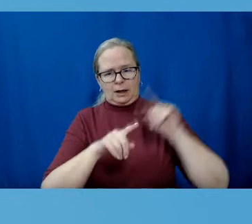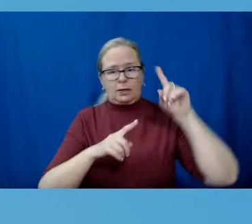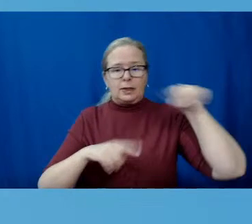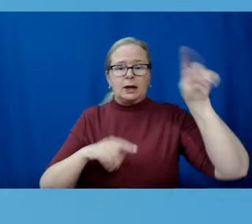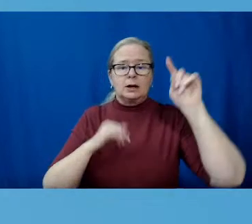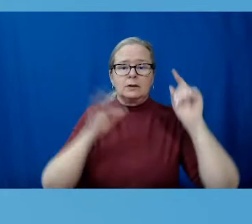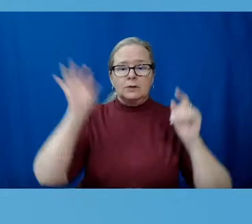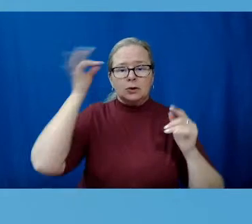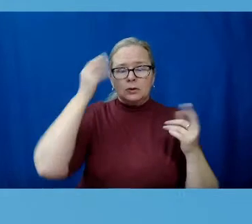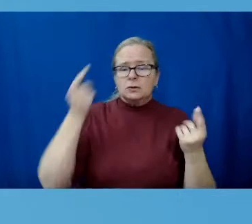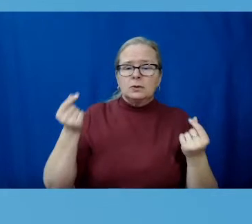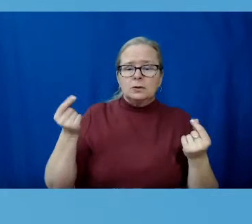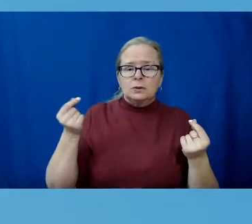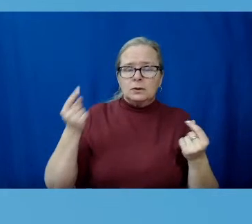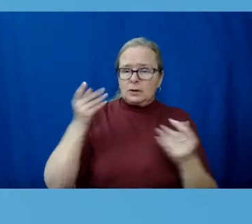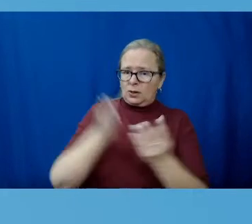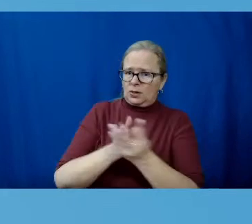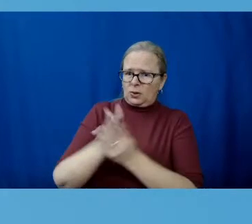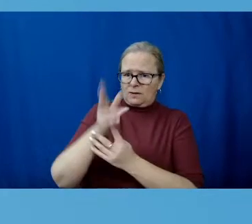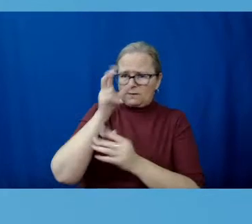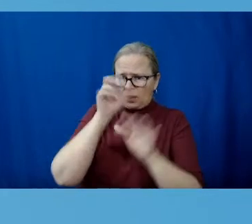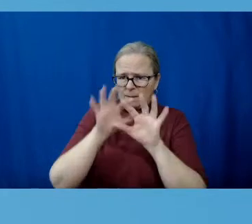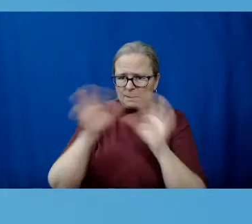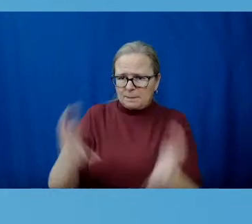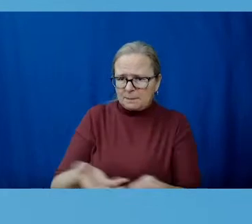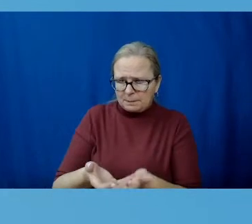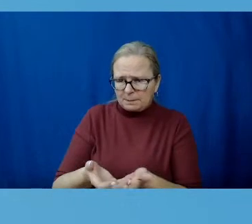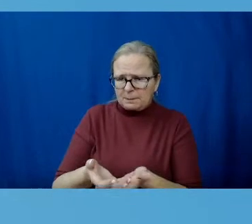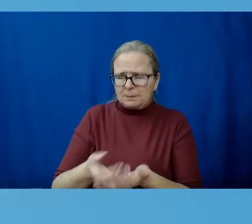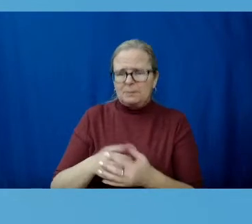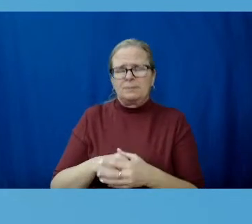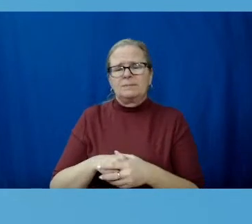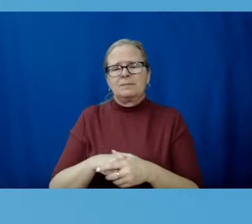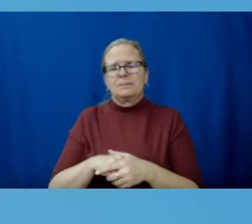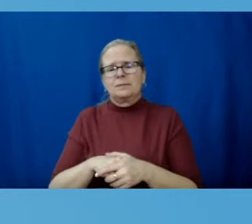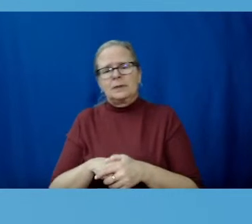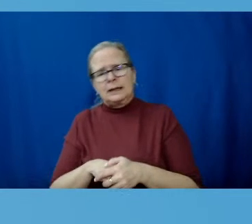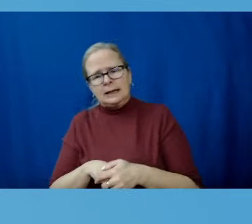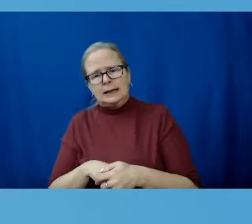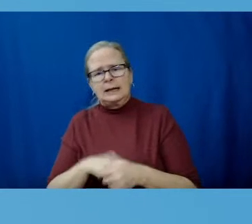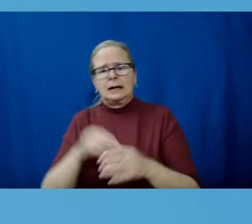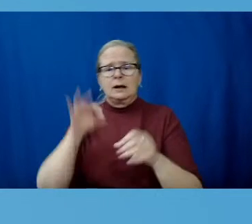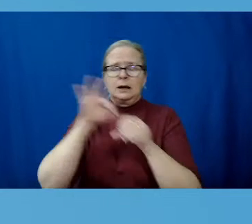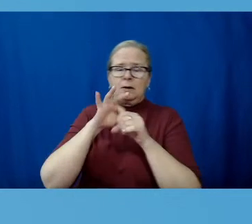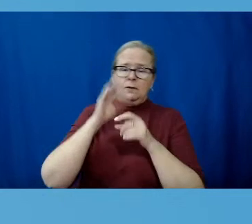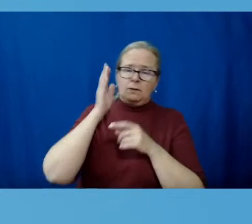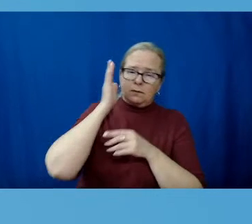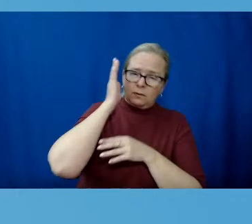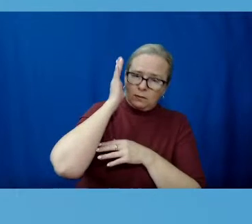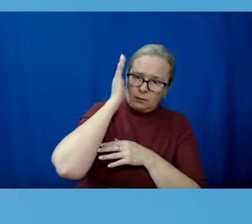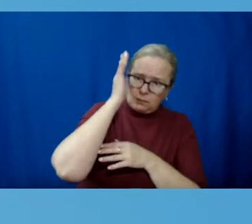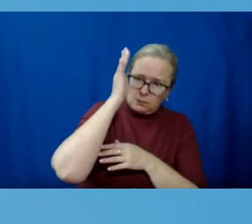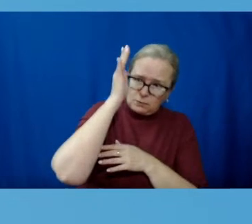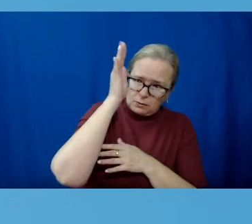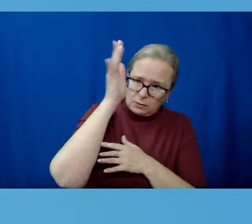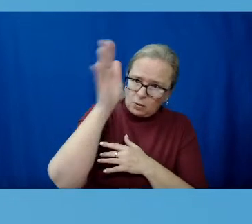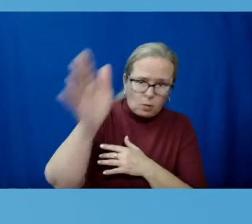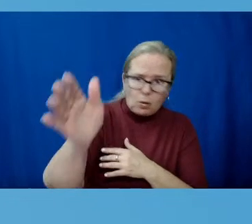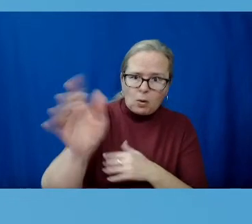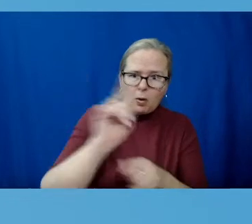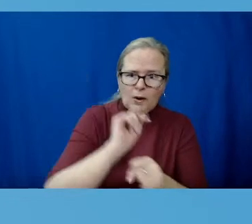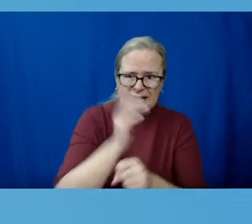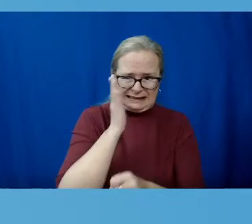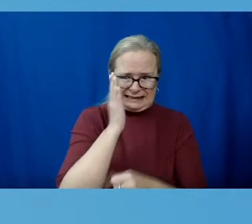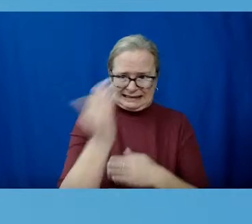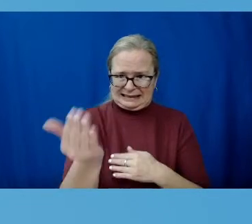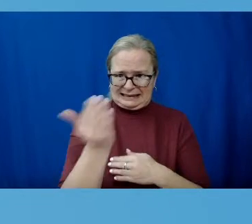also not. It's moving pretty quickly. And we're into the red zone. The election is going to be held May 29th of next year, unless something